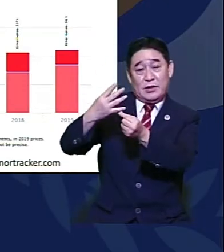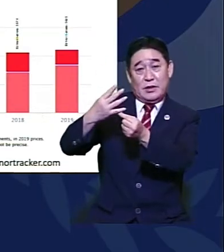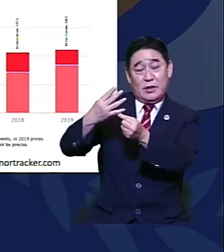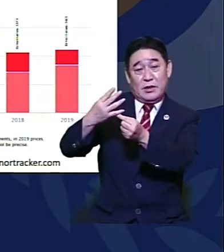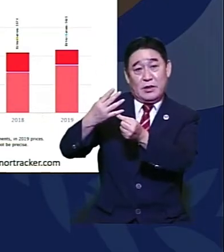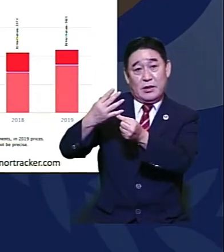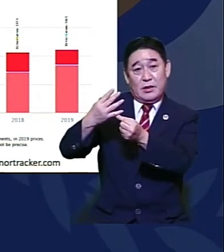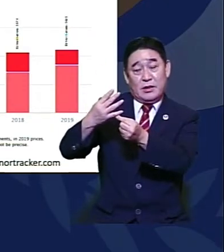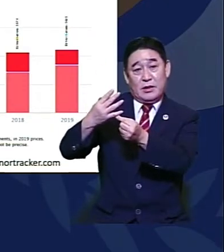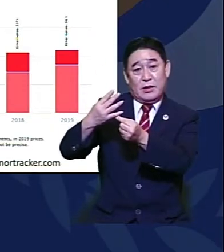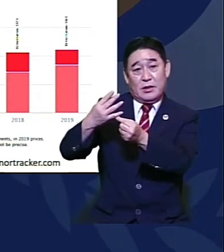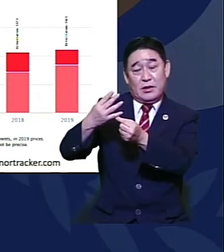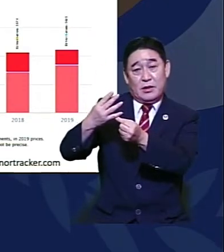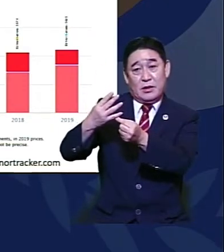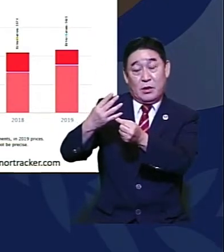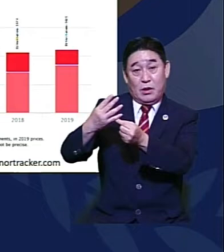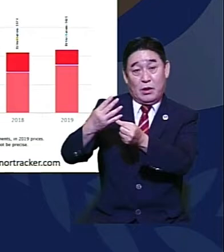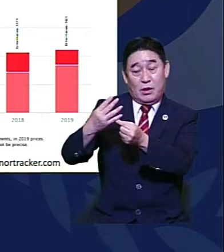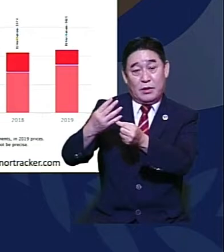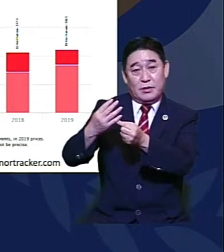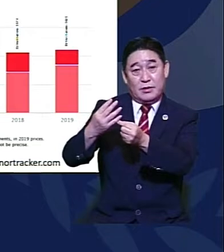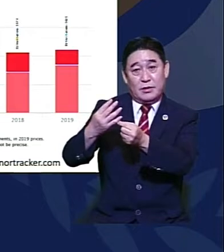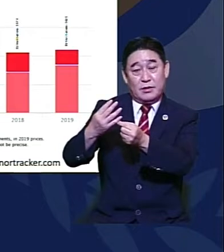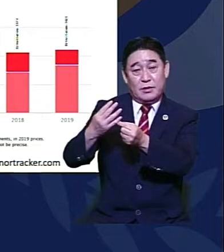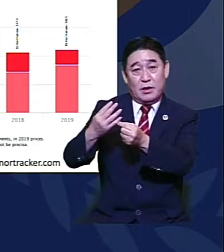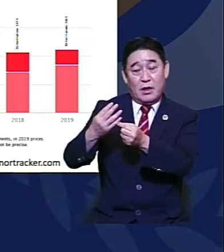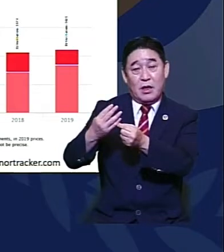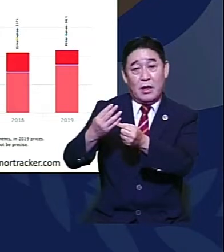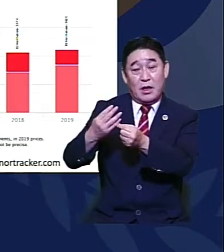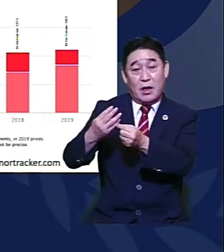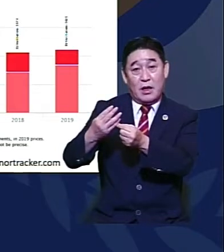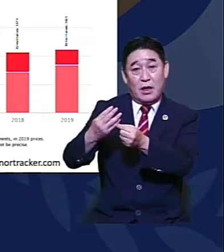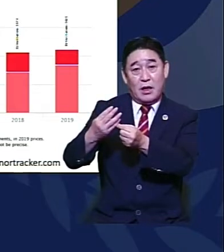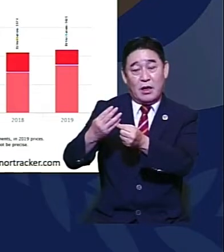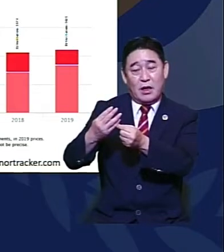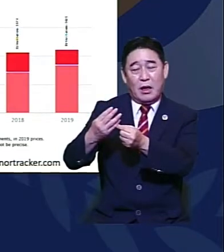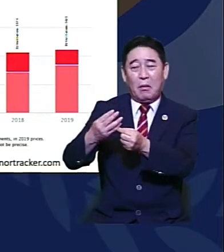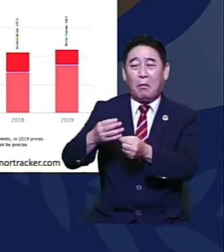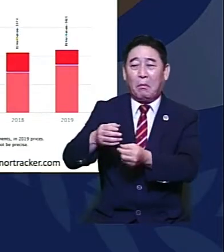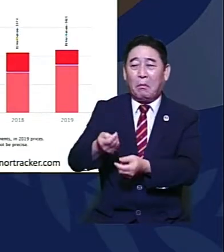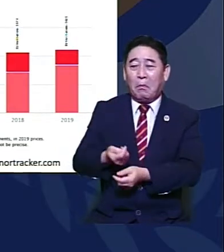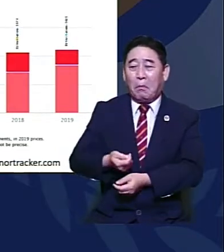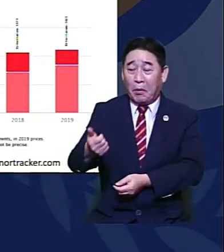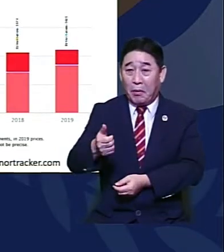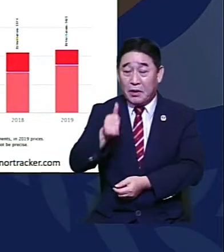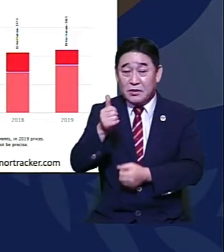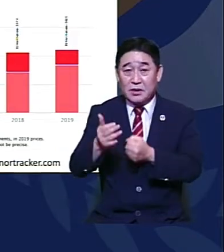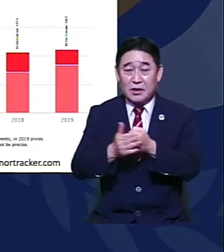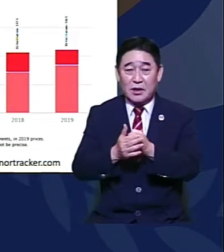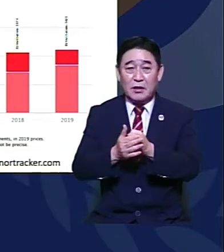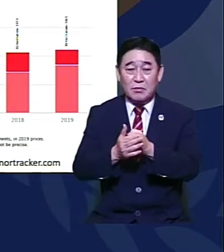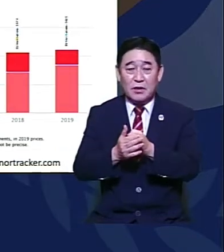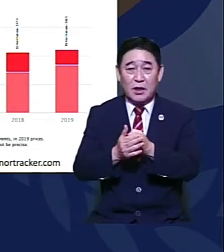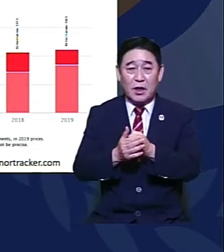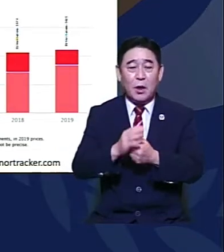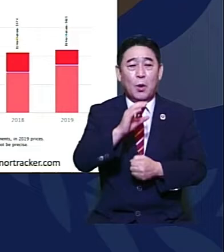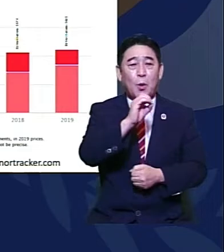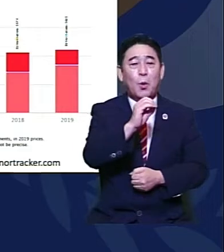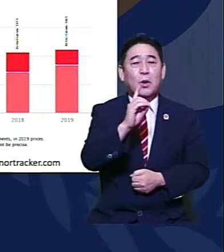that only 3% of bilateral ODA allocation went on climate